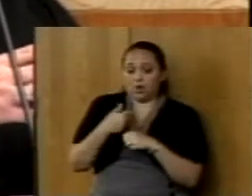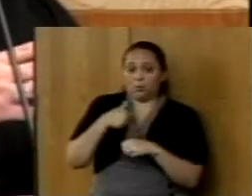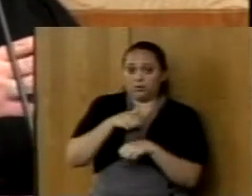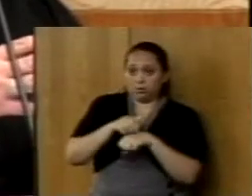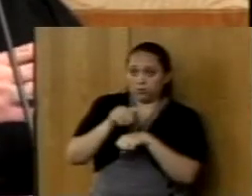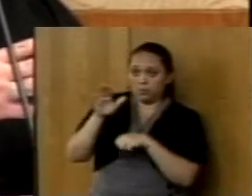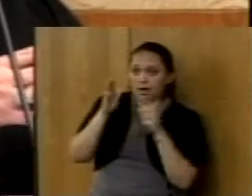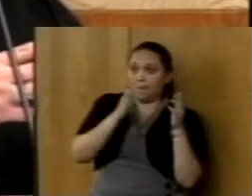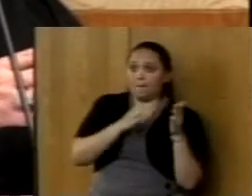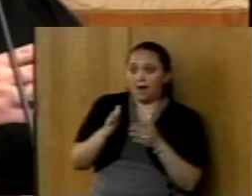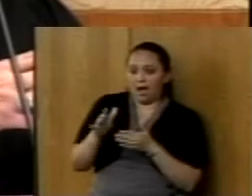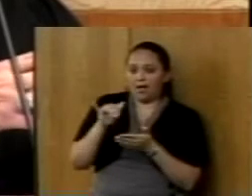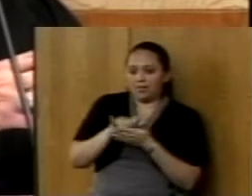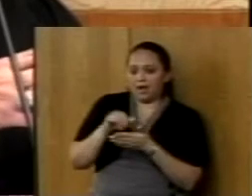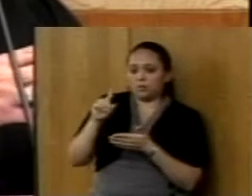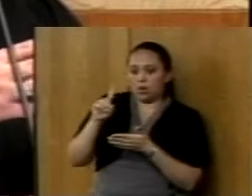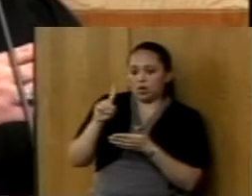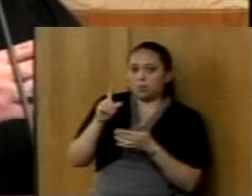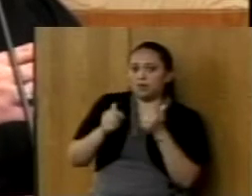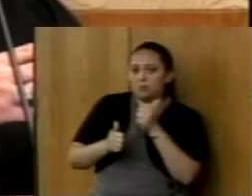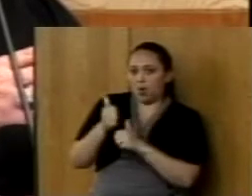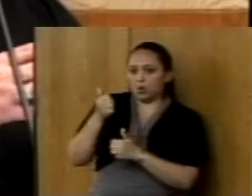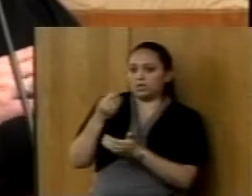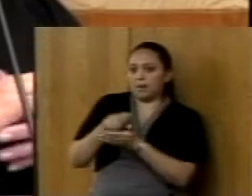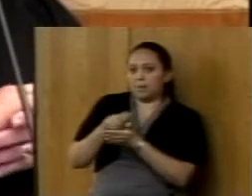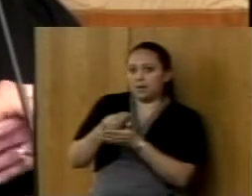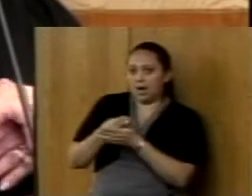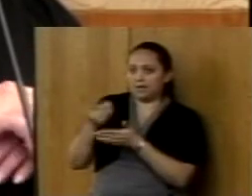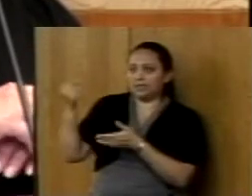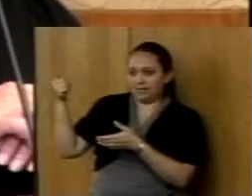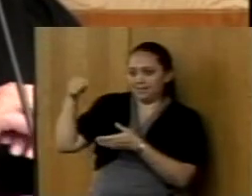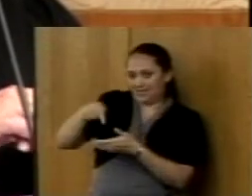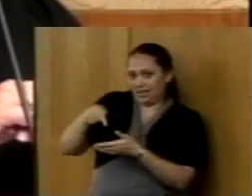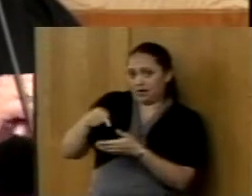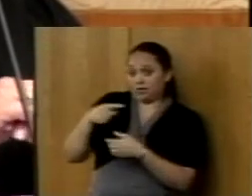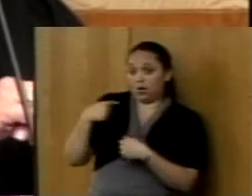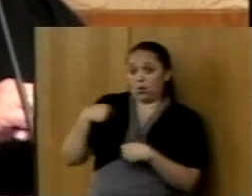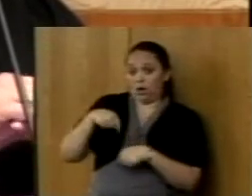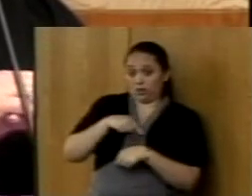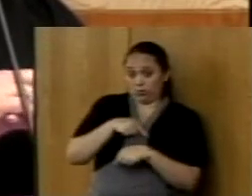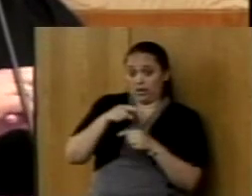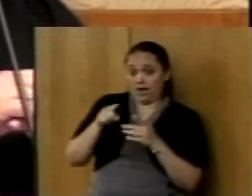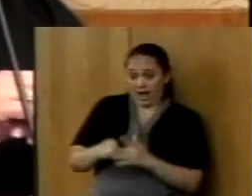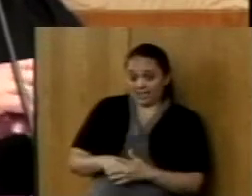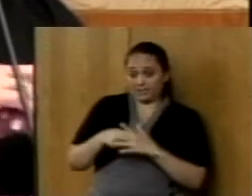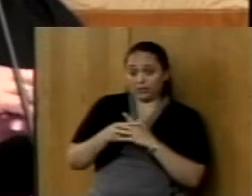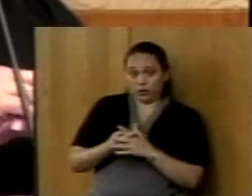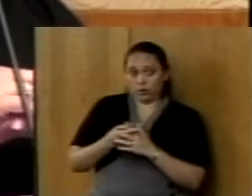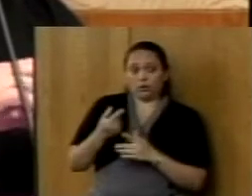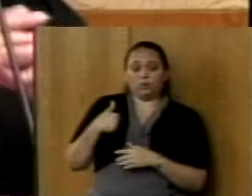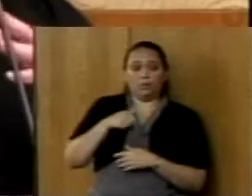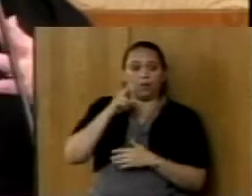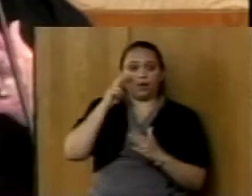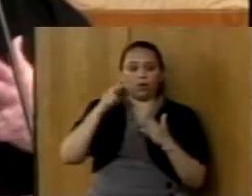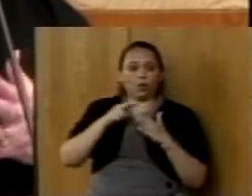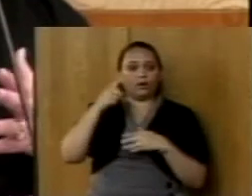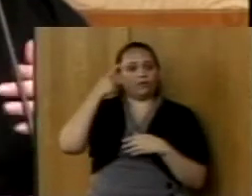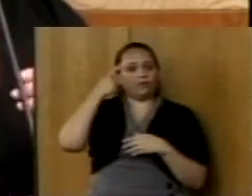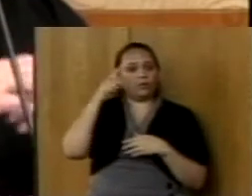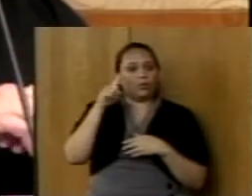that should be where most of the money should be taking place. Now, once we execute, we're going to be looking for